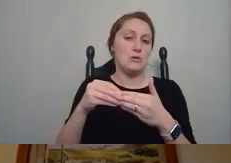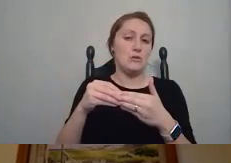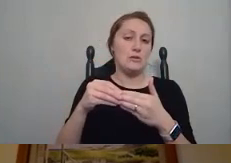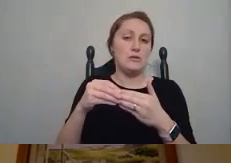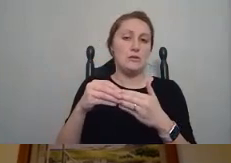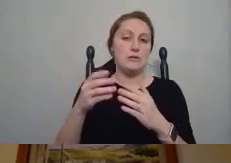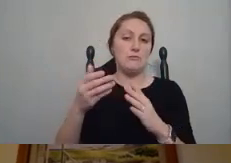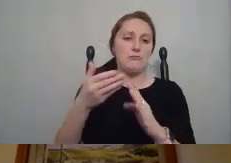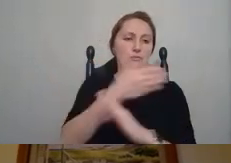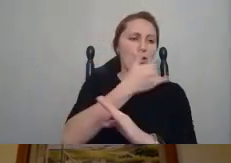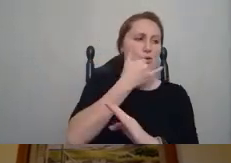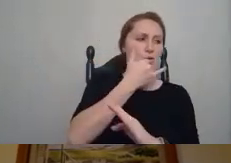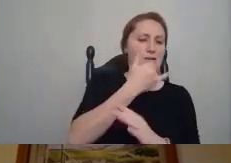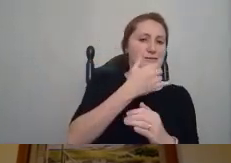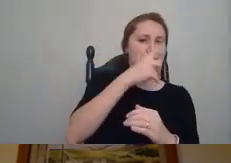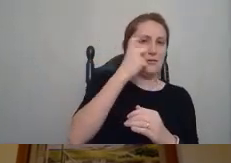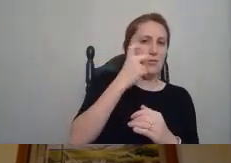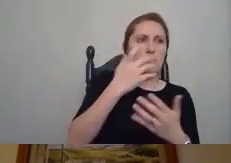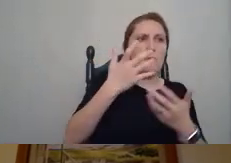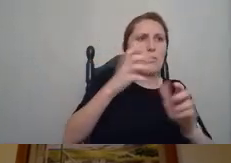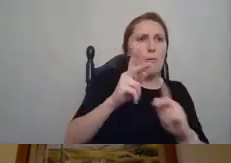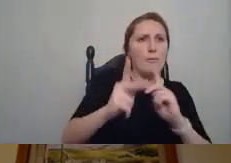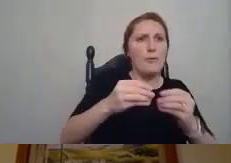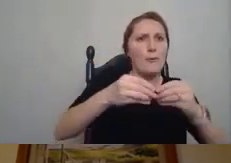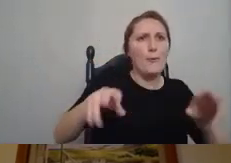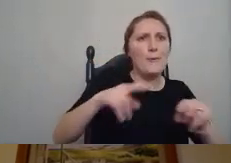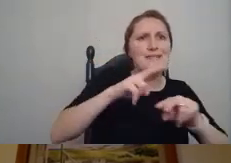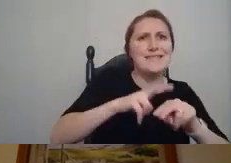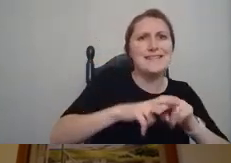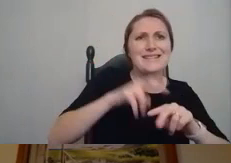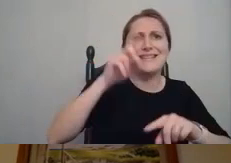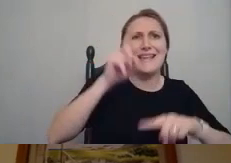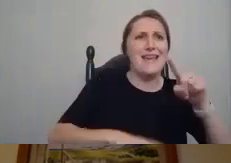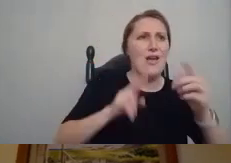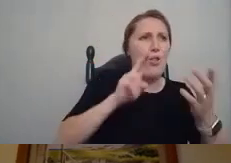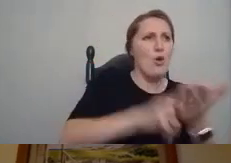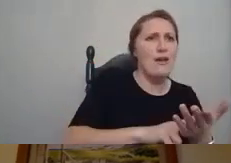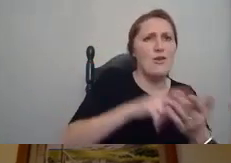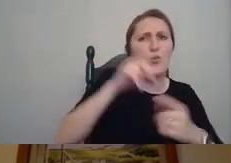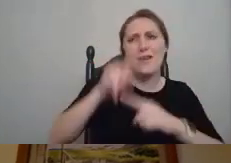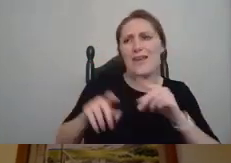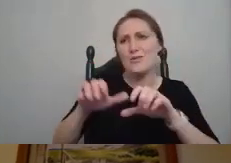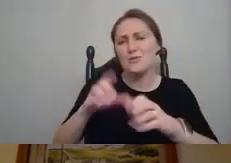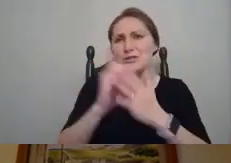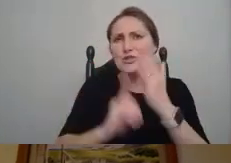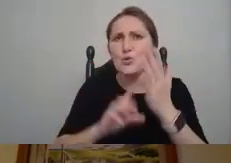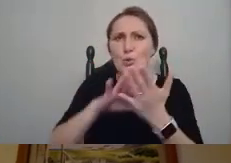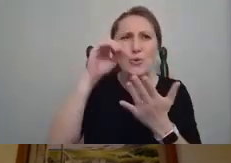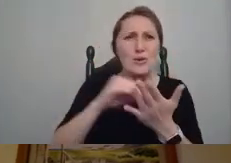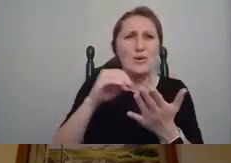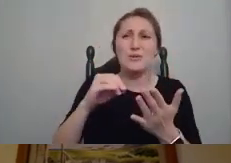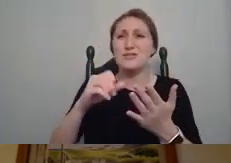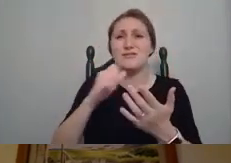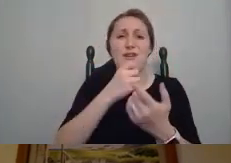summer, we're like, we don't want anyone to lose their seat because they can't log in or can't do digital learning, or it's just not working for